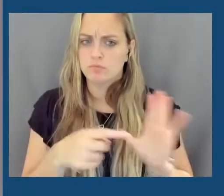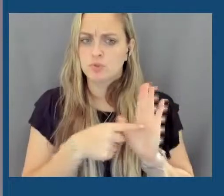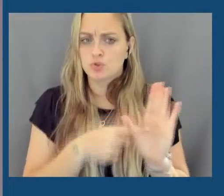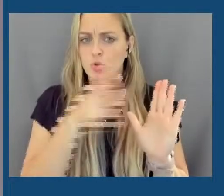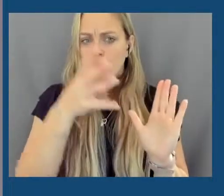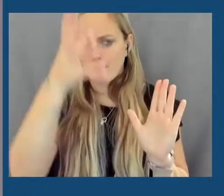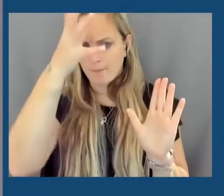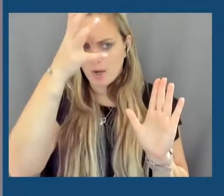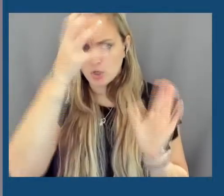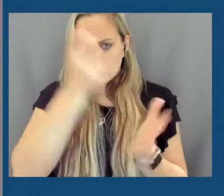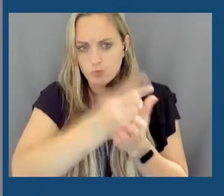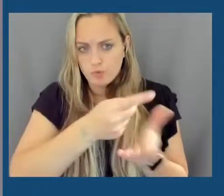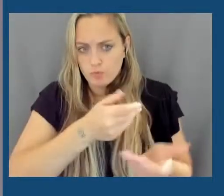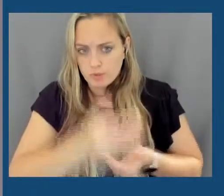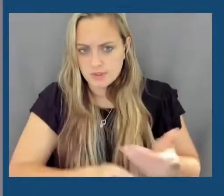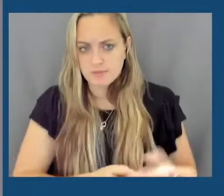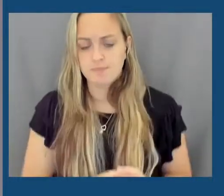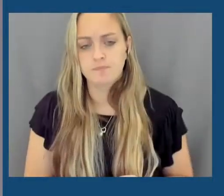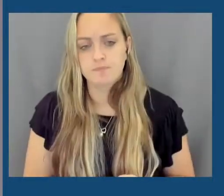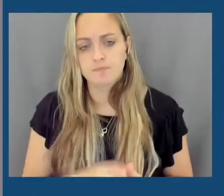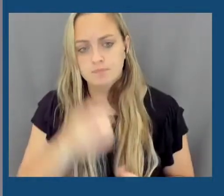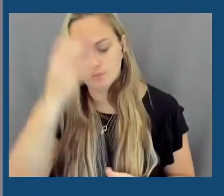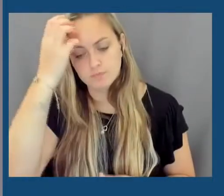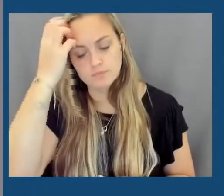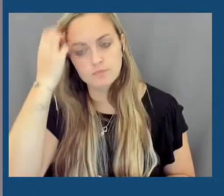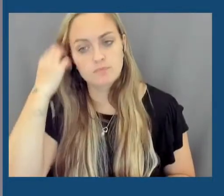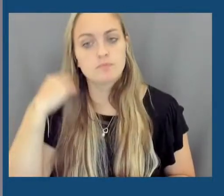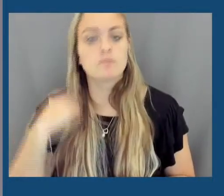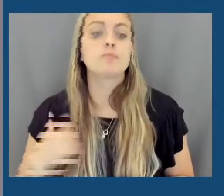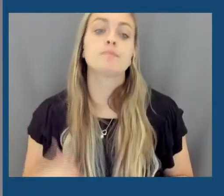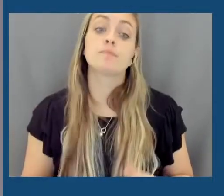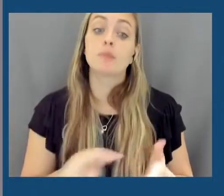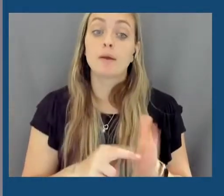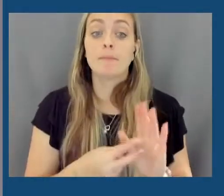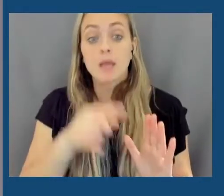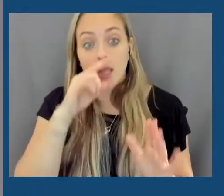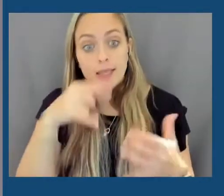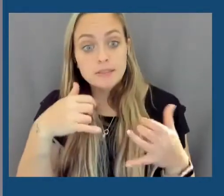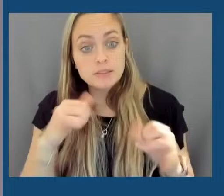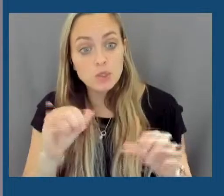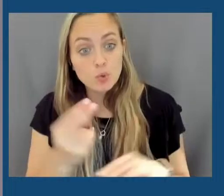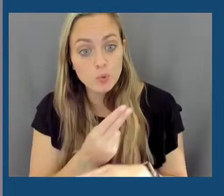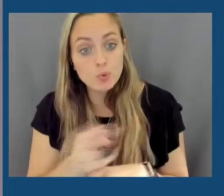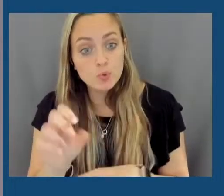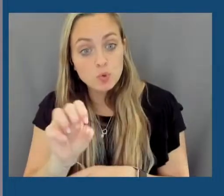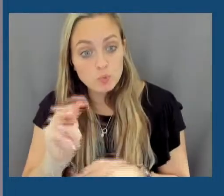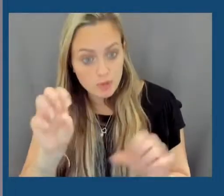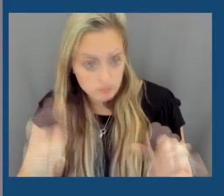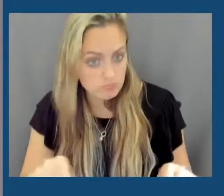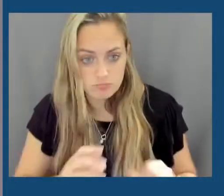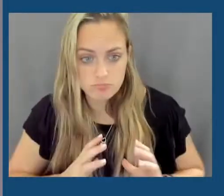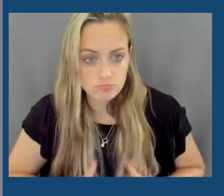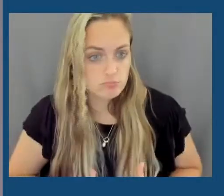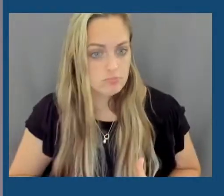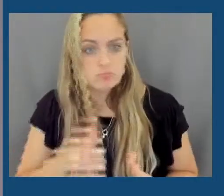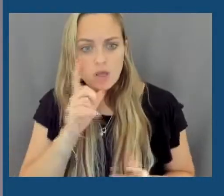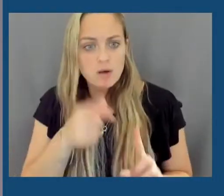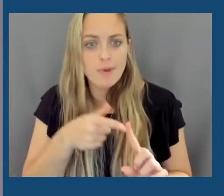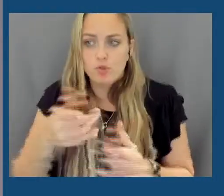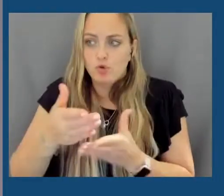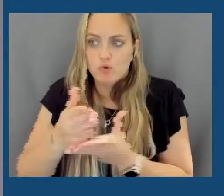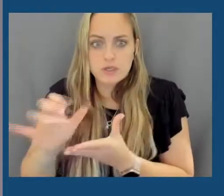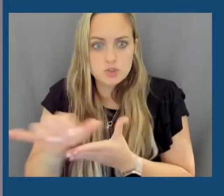the approval process. This means that the kids can still go to social media sites. This is not about their rights to do